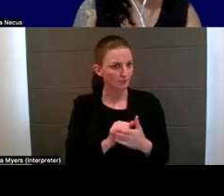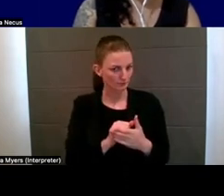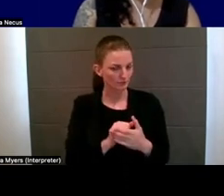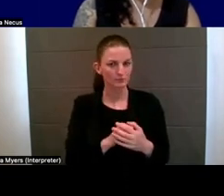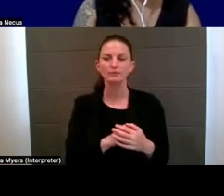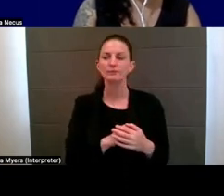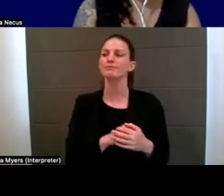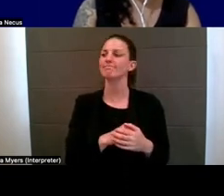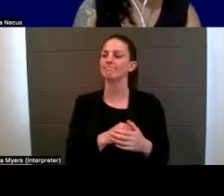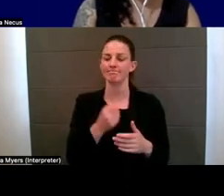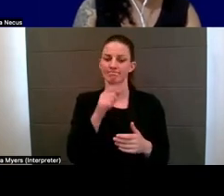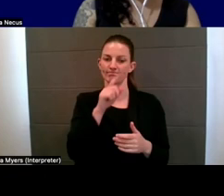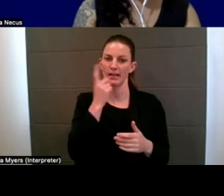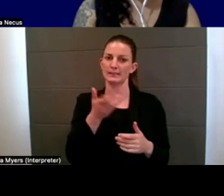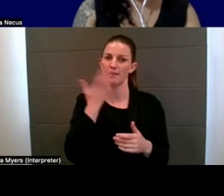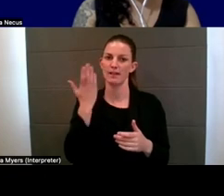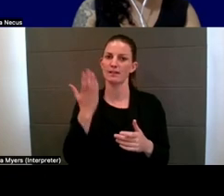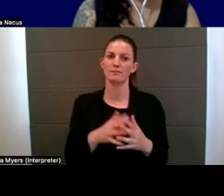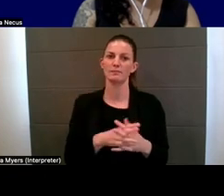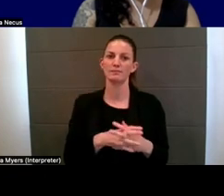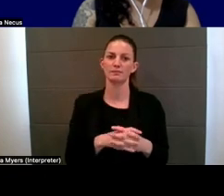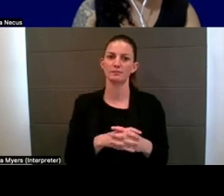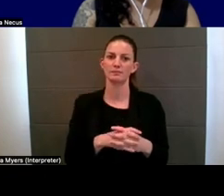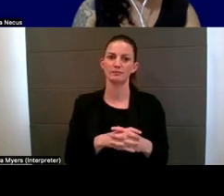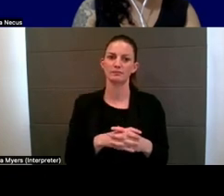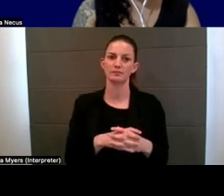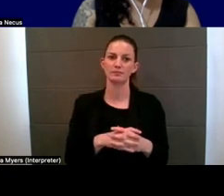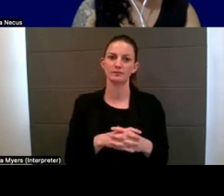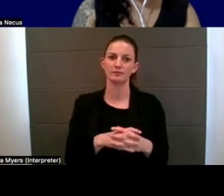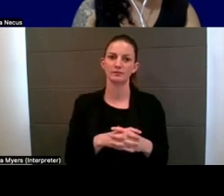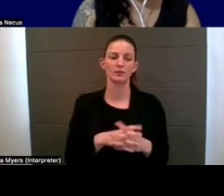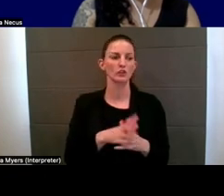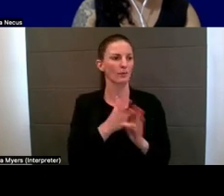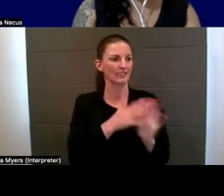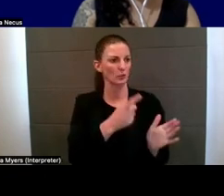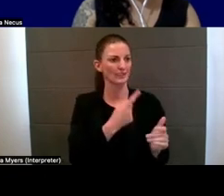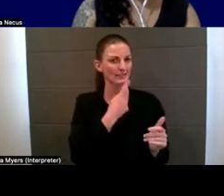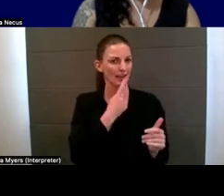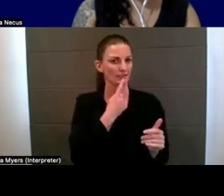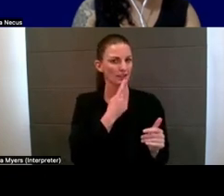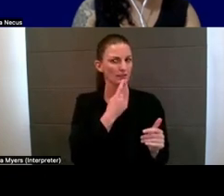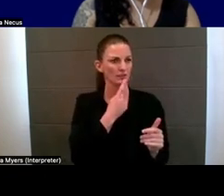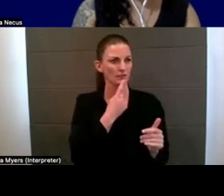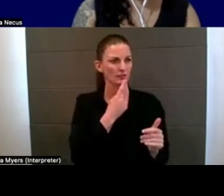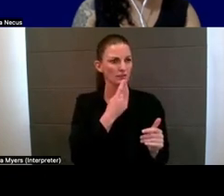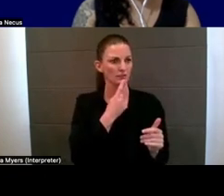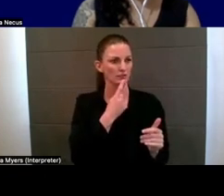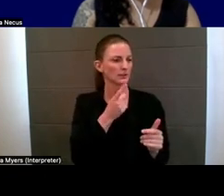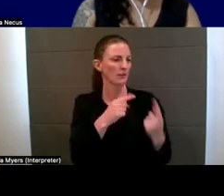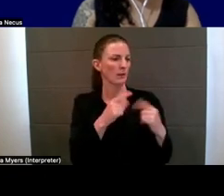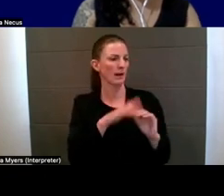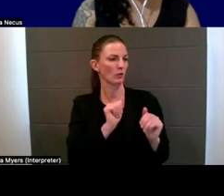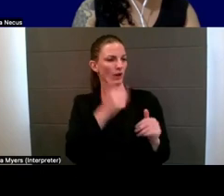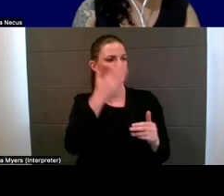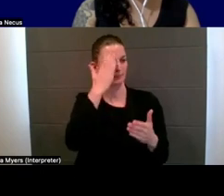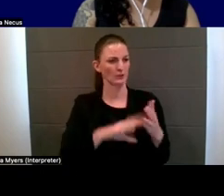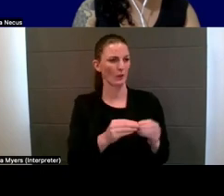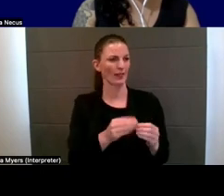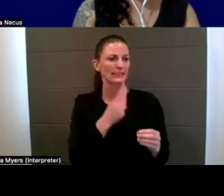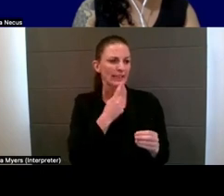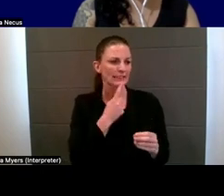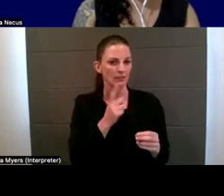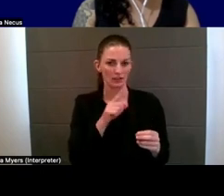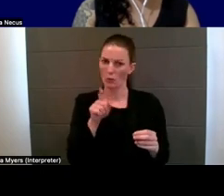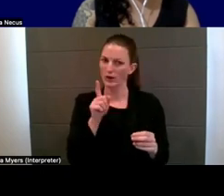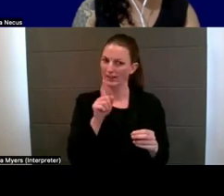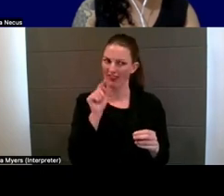Yeah, I don't have a sense of smell. So when you taste, do things taste? Can you talk a bit about what things taste like? Like, what are you eating now?